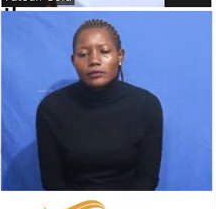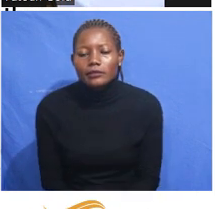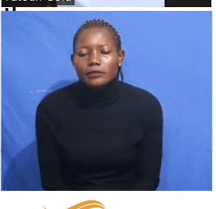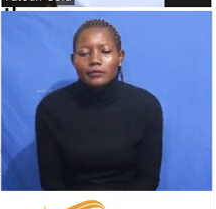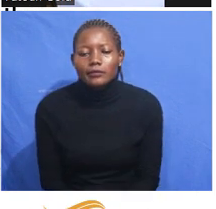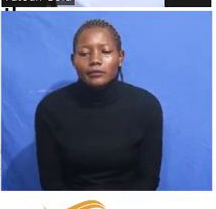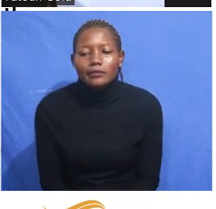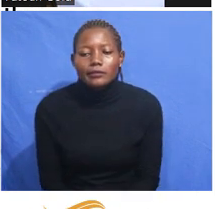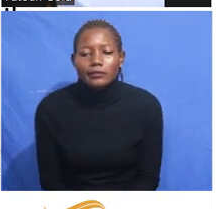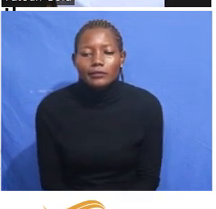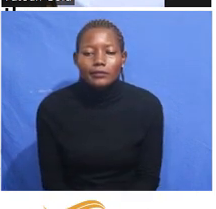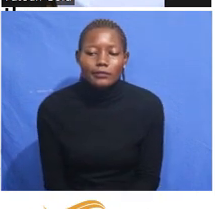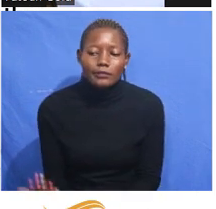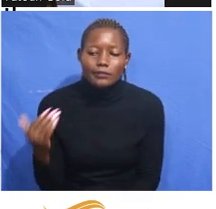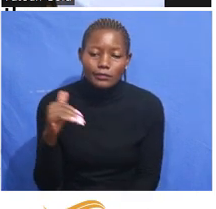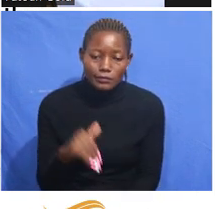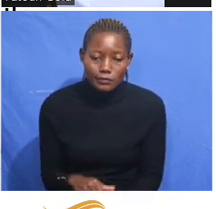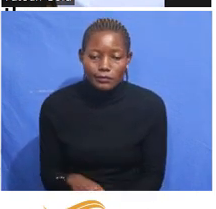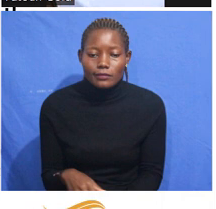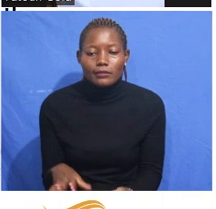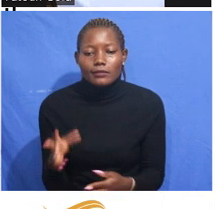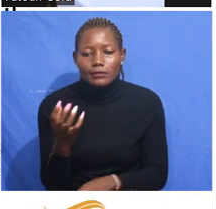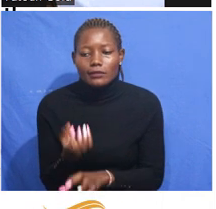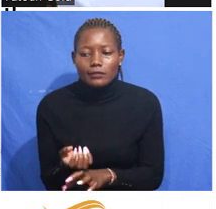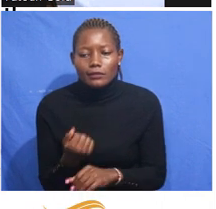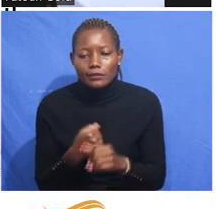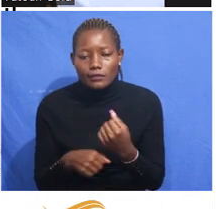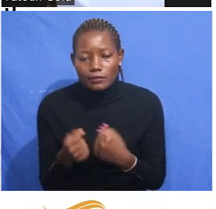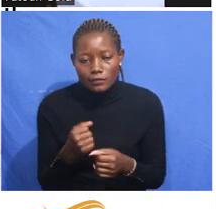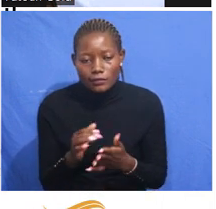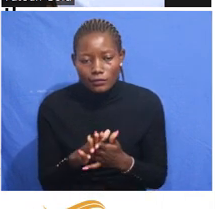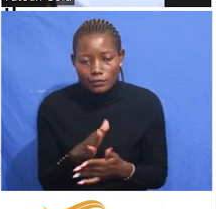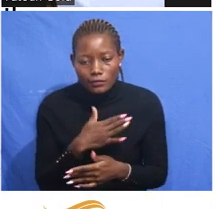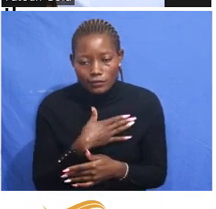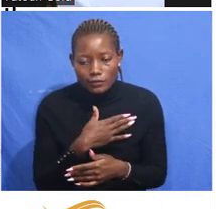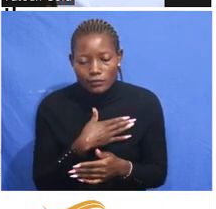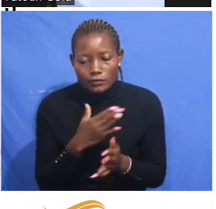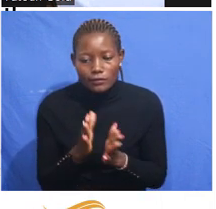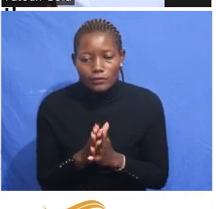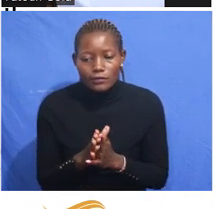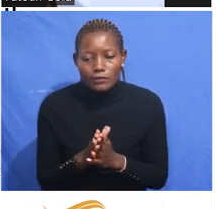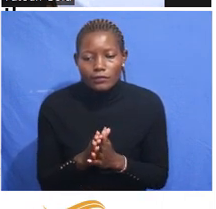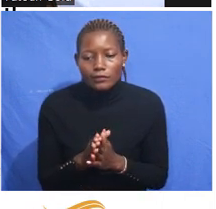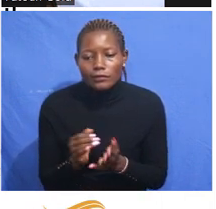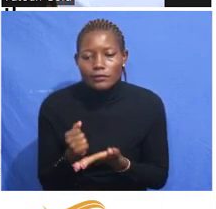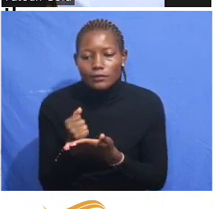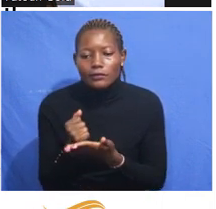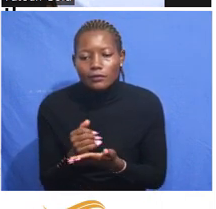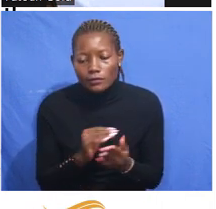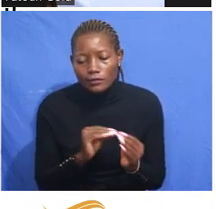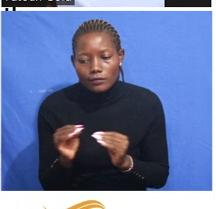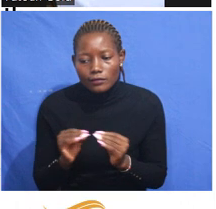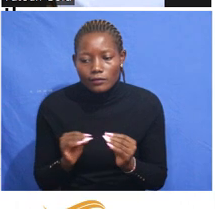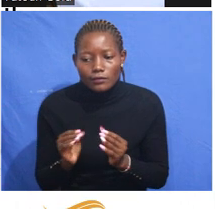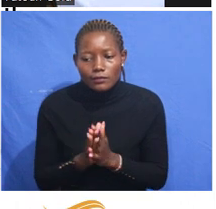Again, I've emphasized the bone act as levers and also form joints that allow muscles to pull on them and produce movement. The